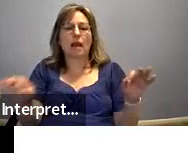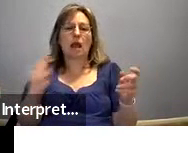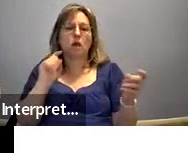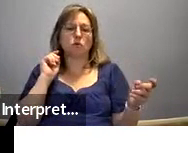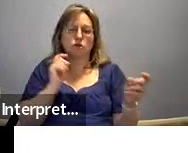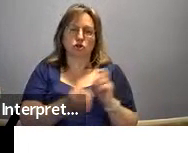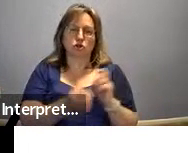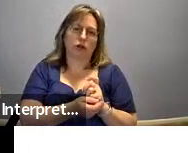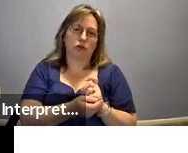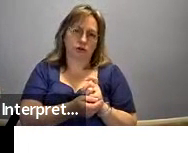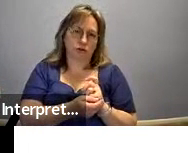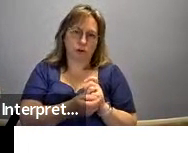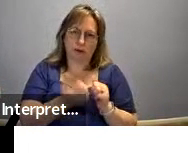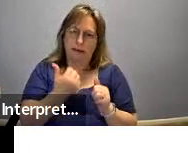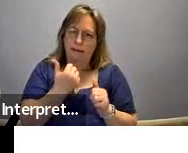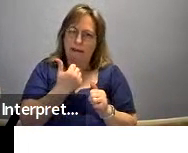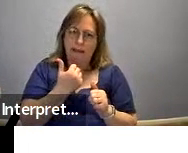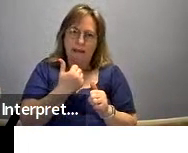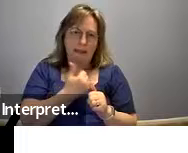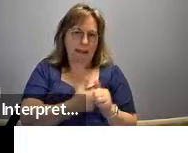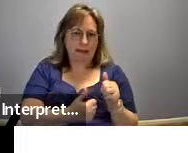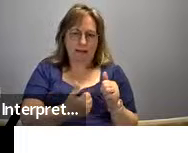into Canvas.